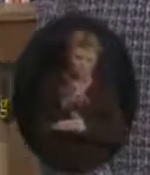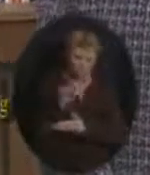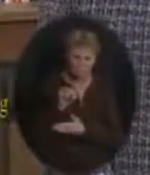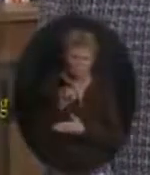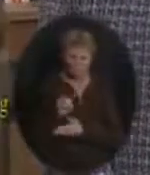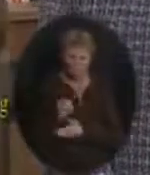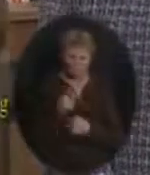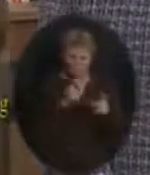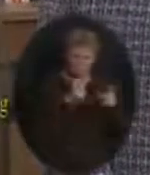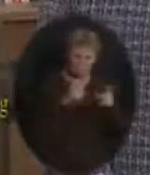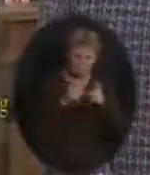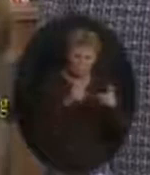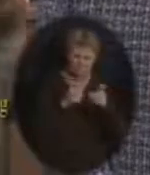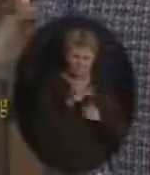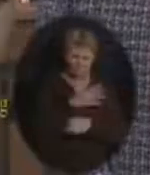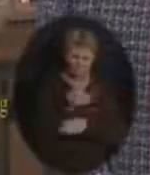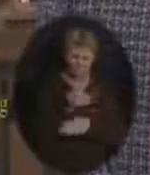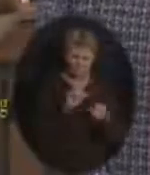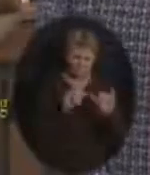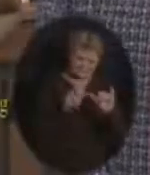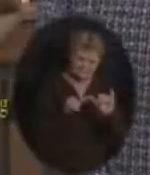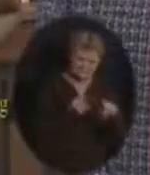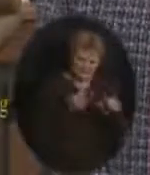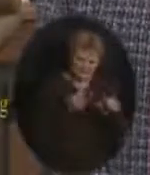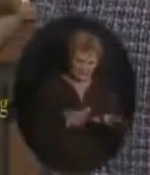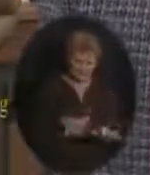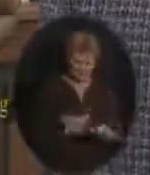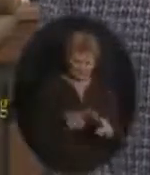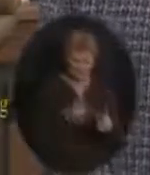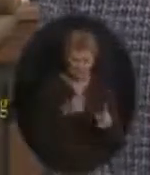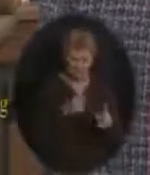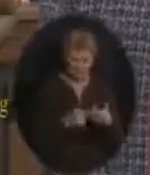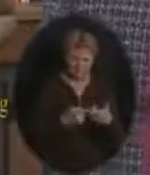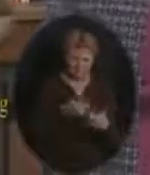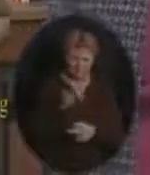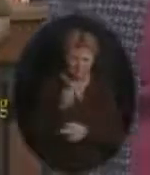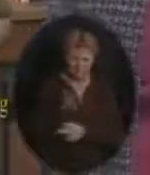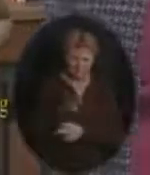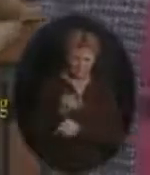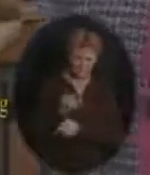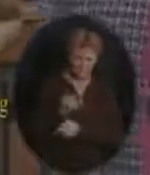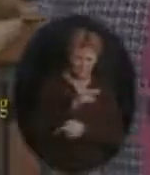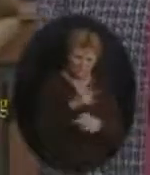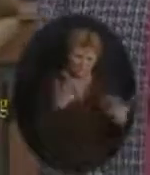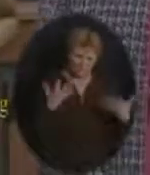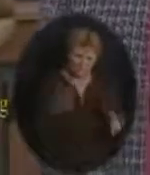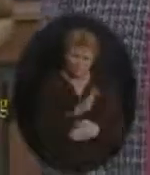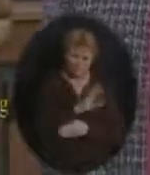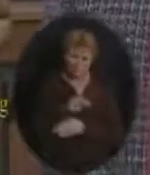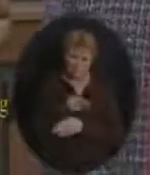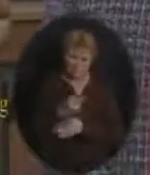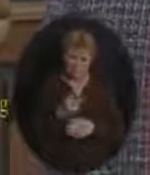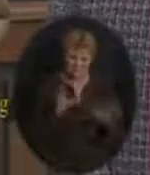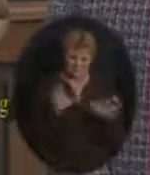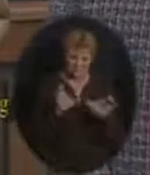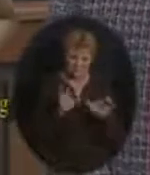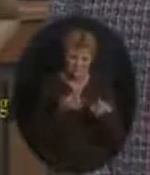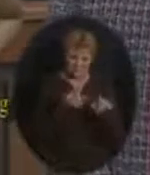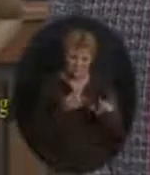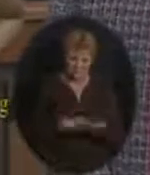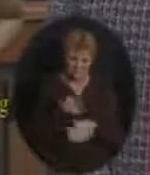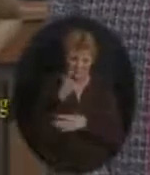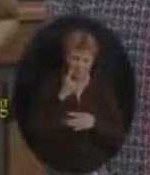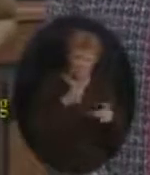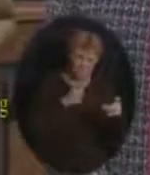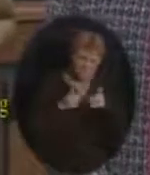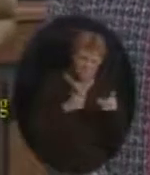Systems Engineer testing. On February 20th, she completed her second certification test for managing a Windows 2000